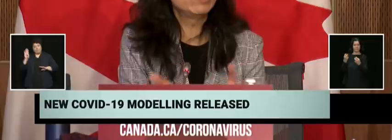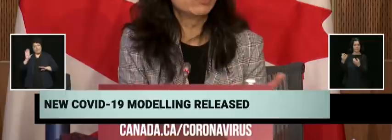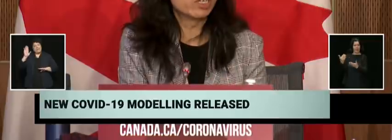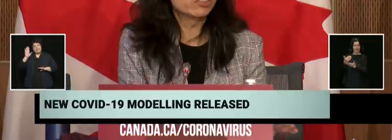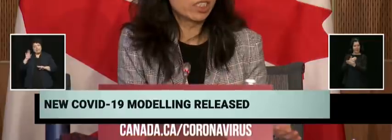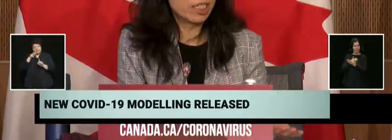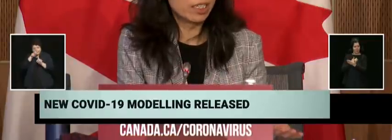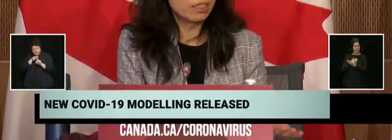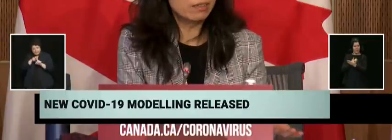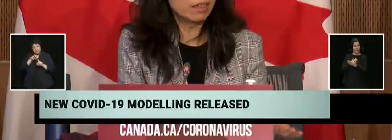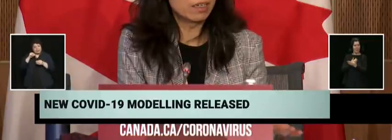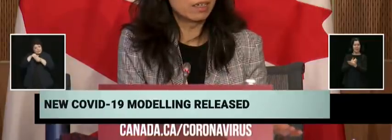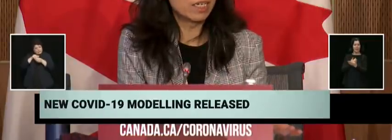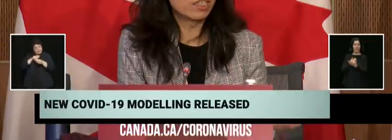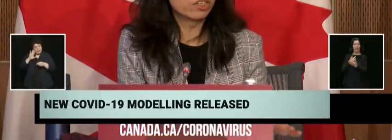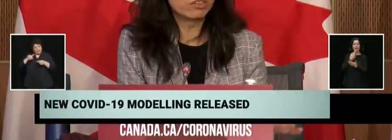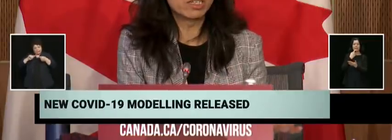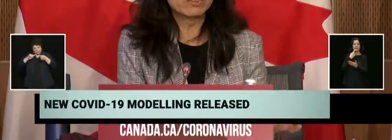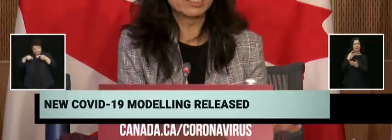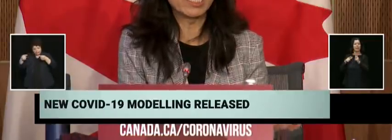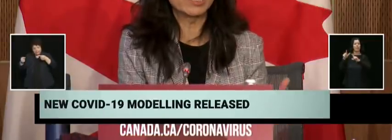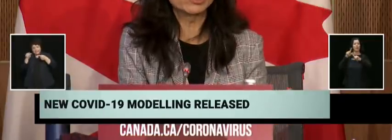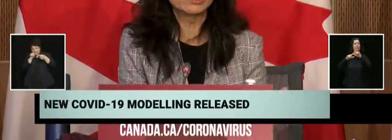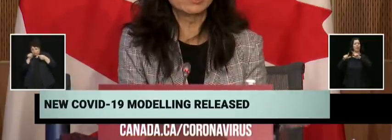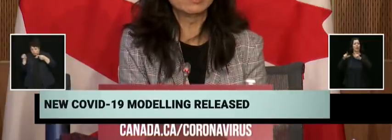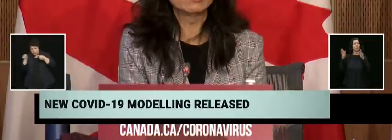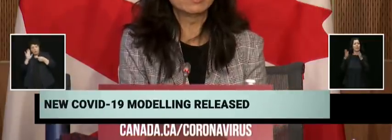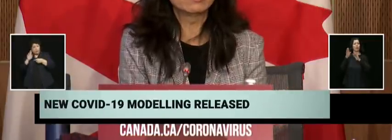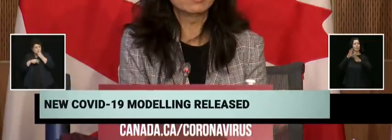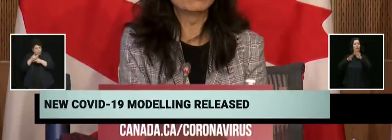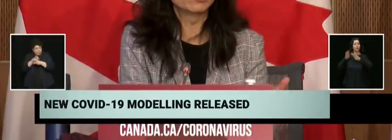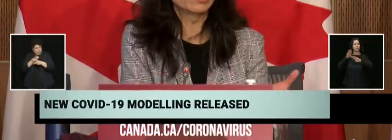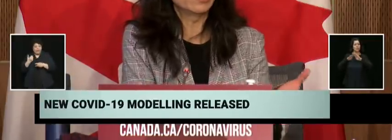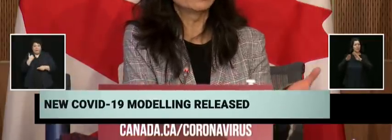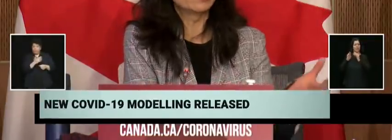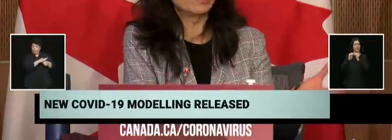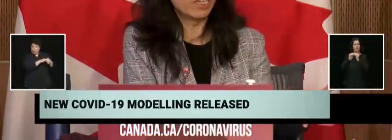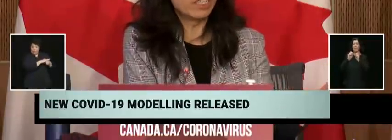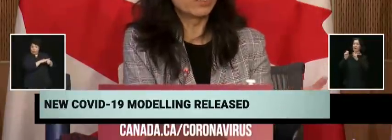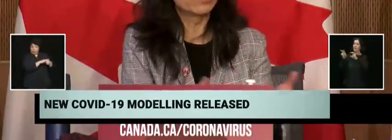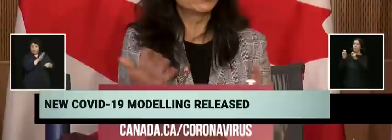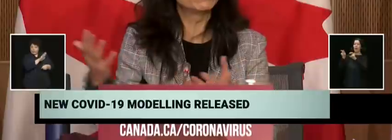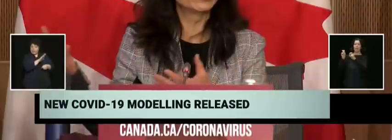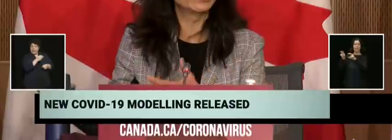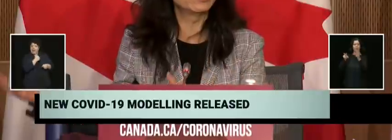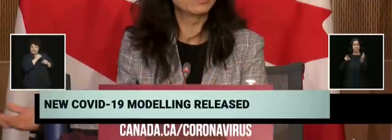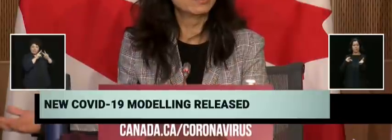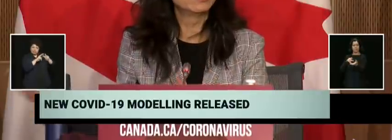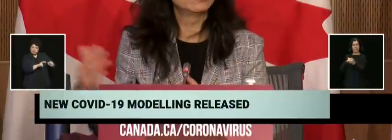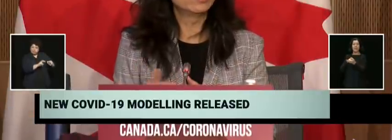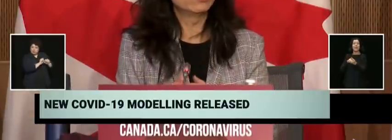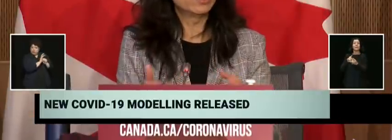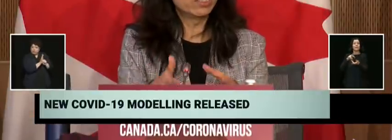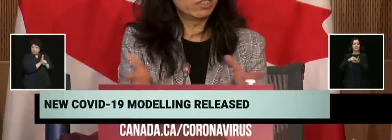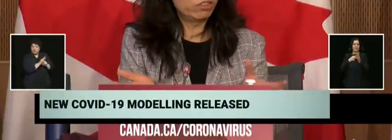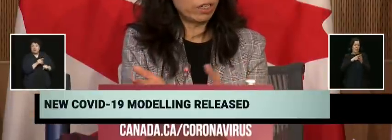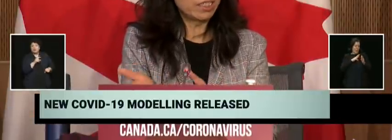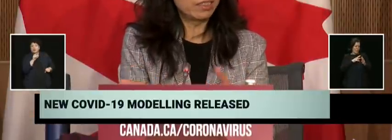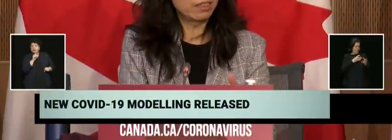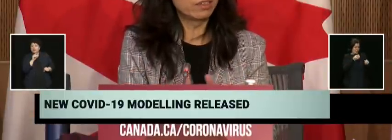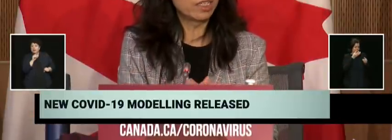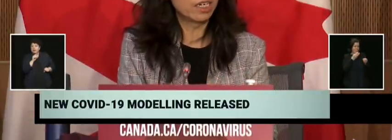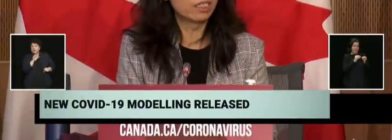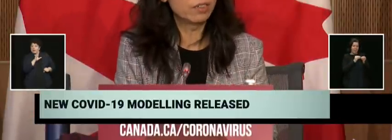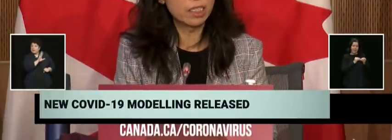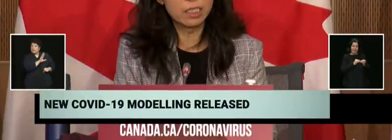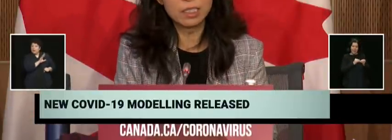have epidemiologic data at the local level. So actually, someone had an event or someone had, they could